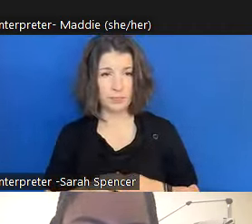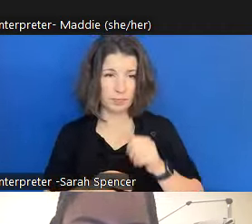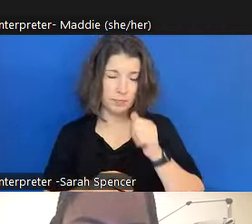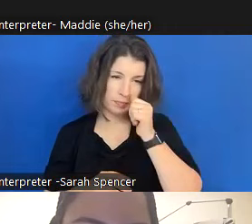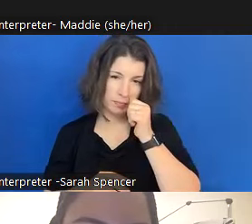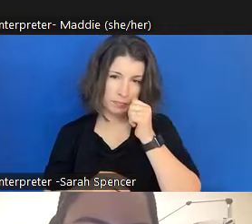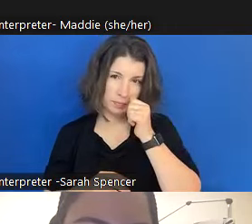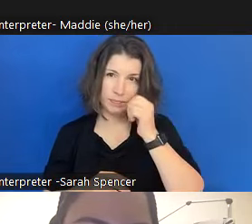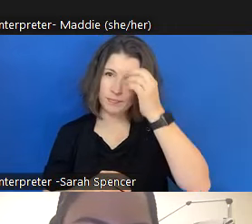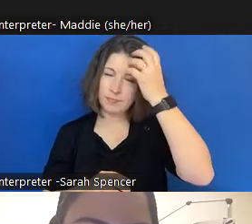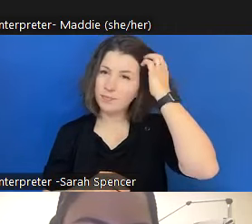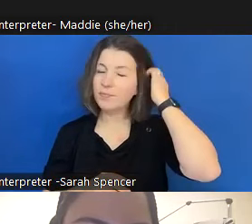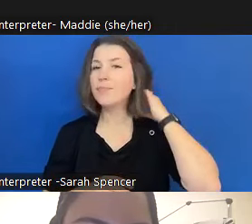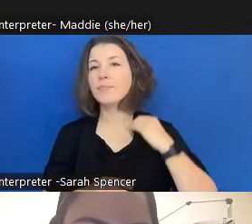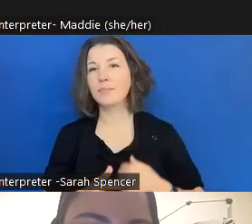And then,